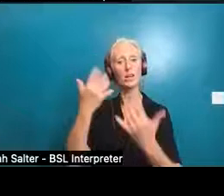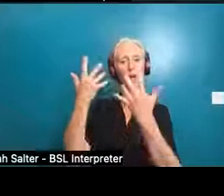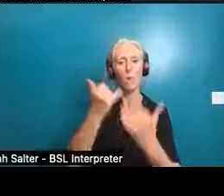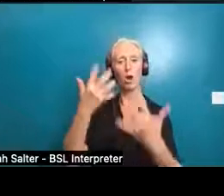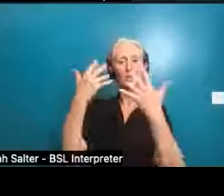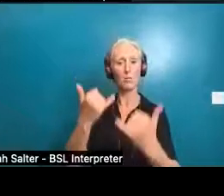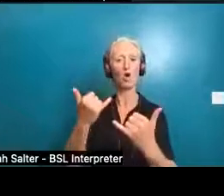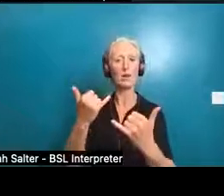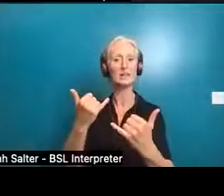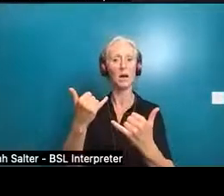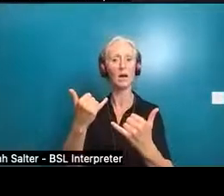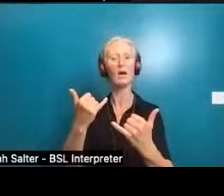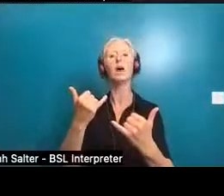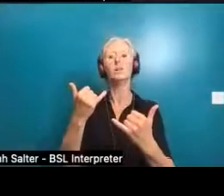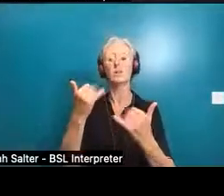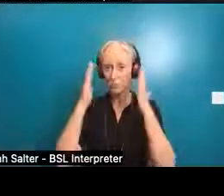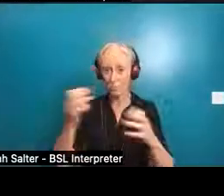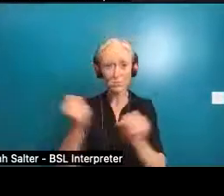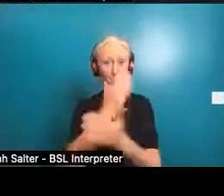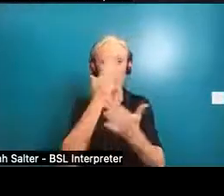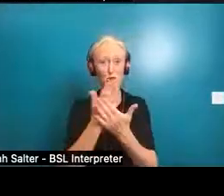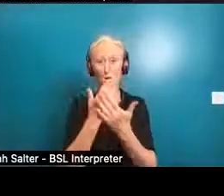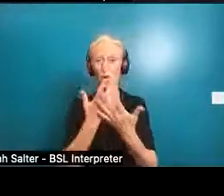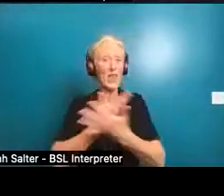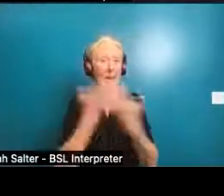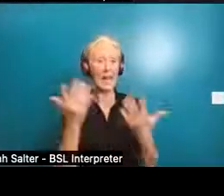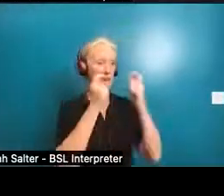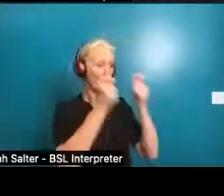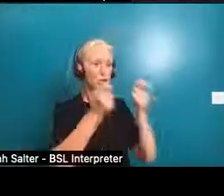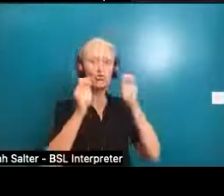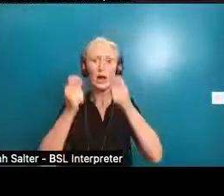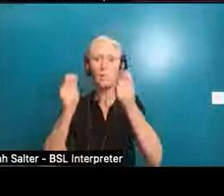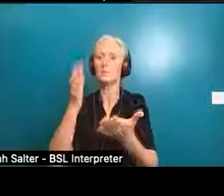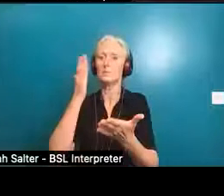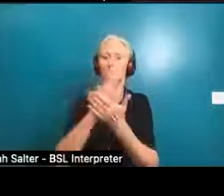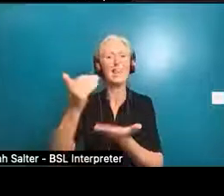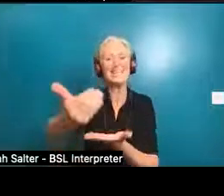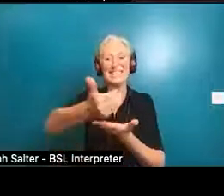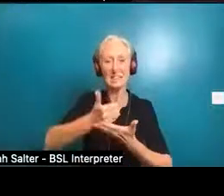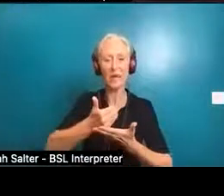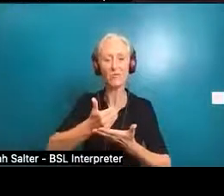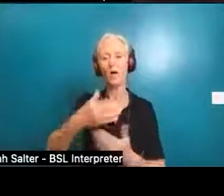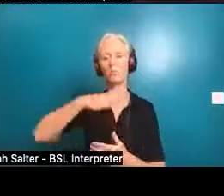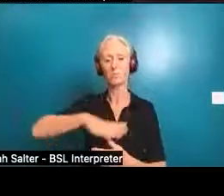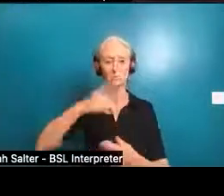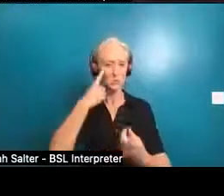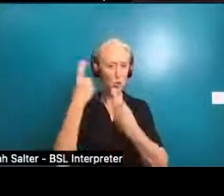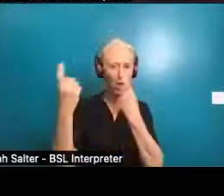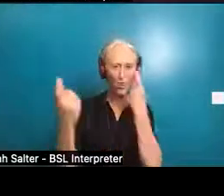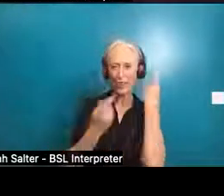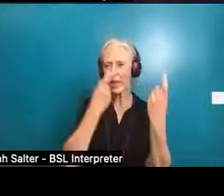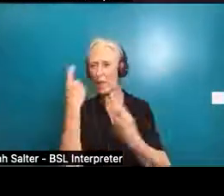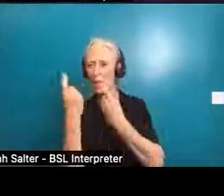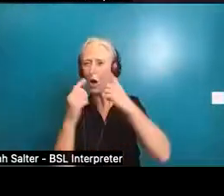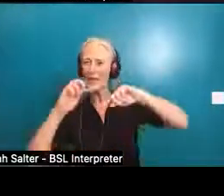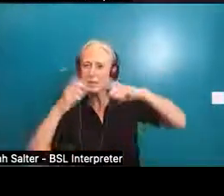sure that in the long term, these therapies are safe, and that we have to think about alternatives just in case we start